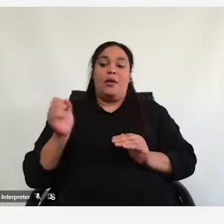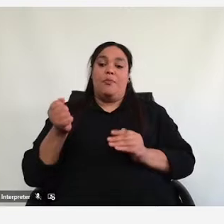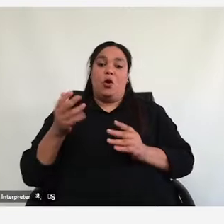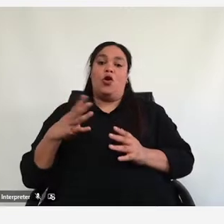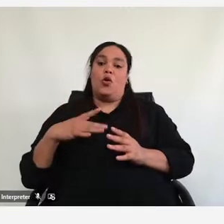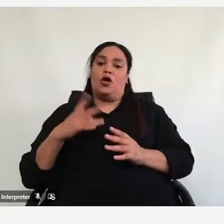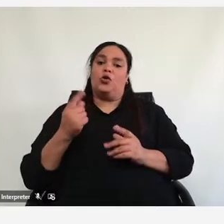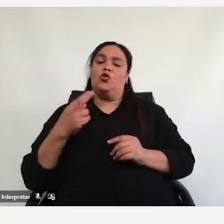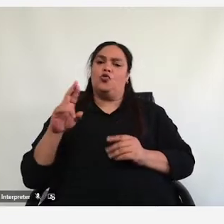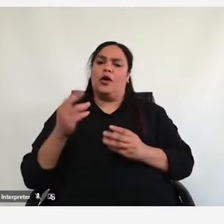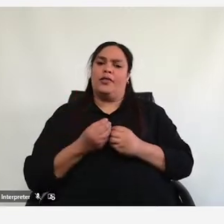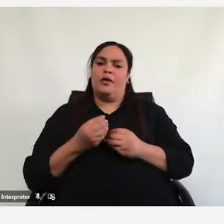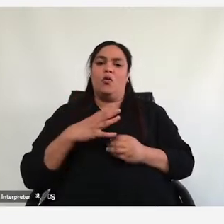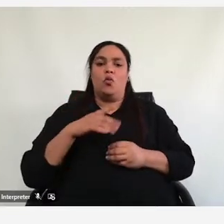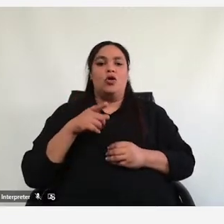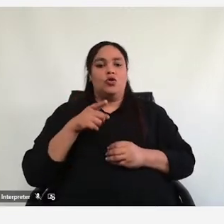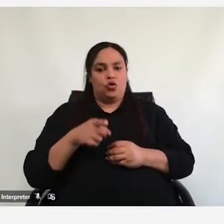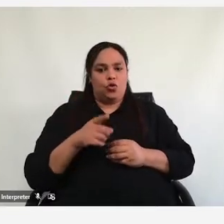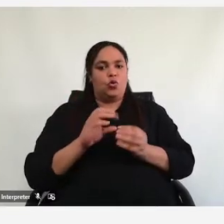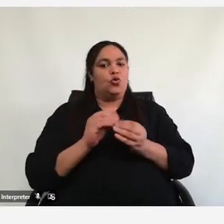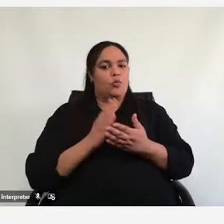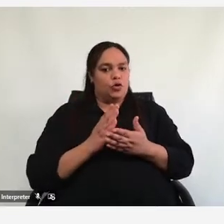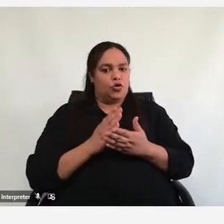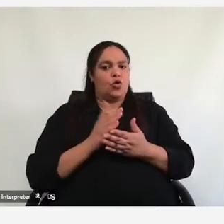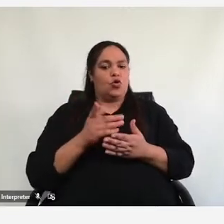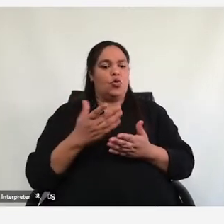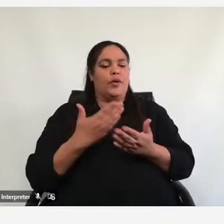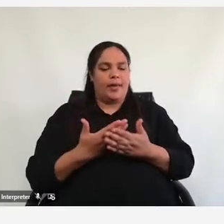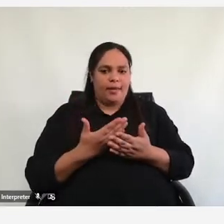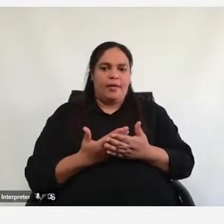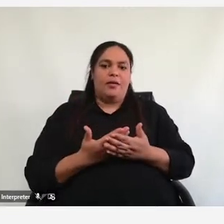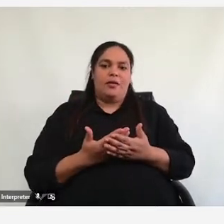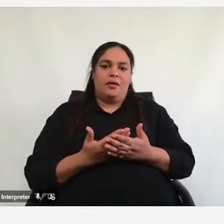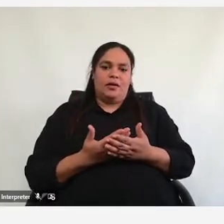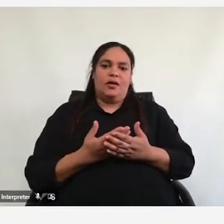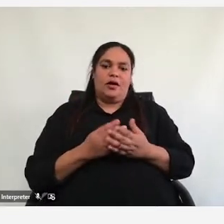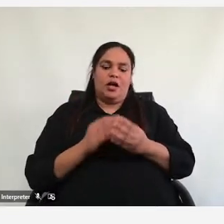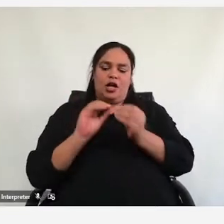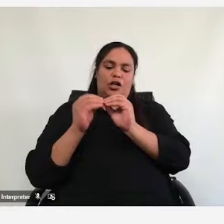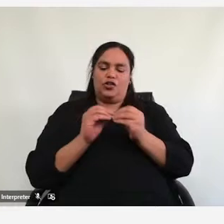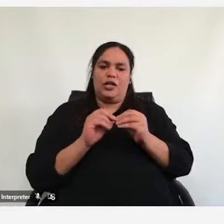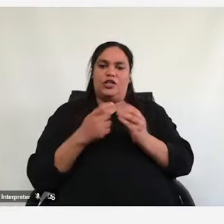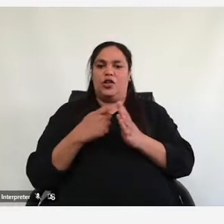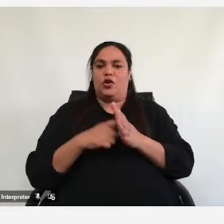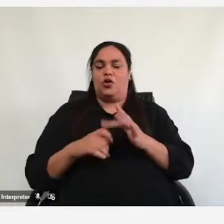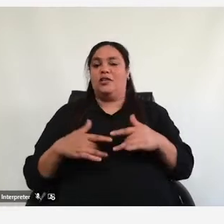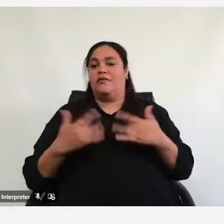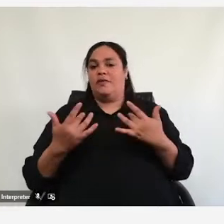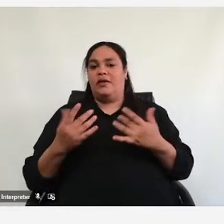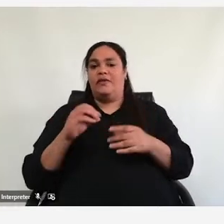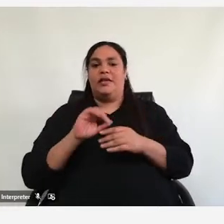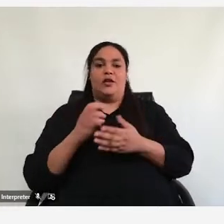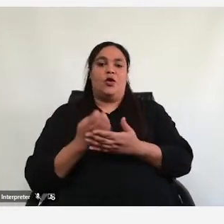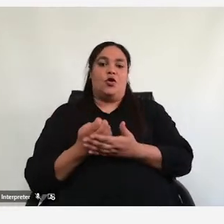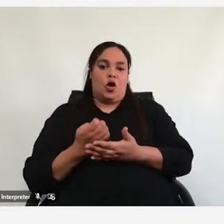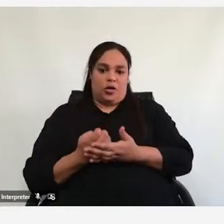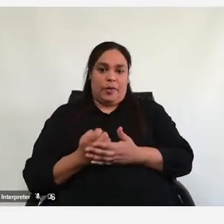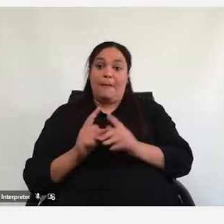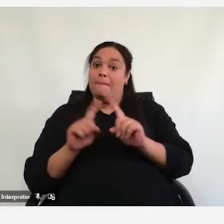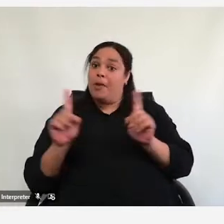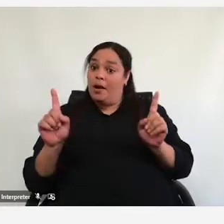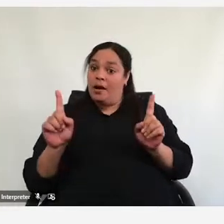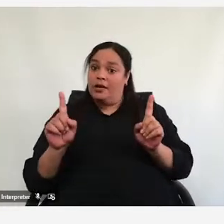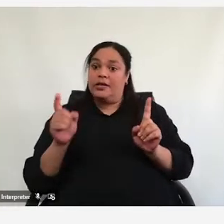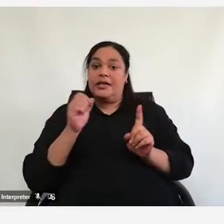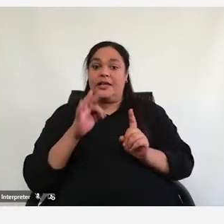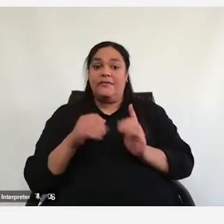right thing, they want to make sure you are able to adjust to the cost of living in the economy. But if